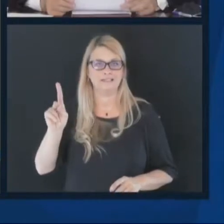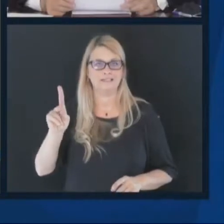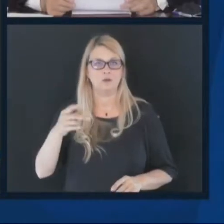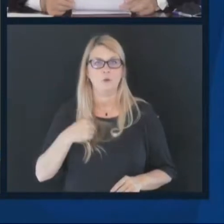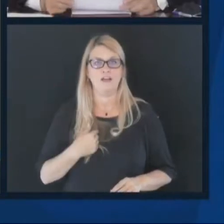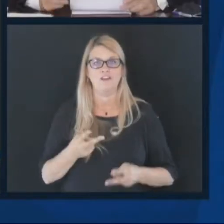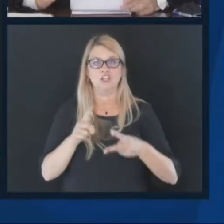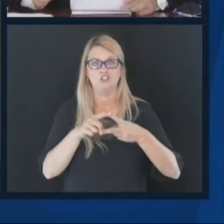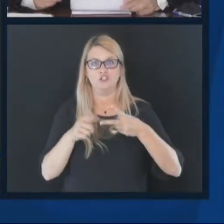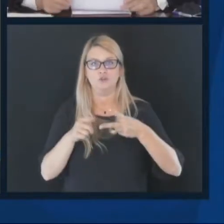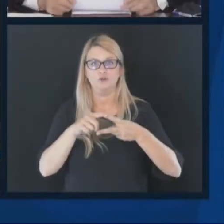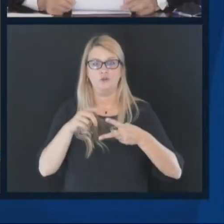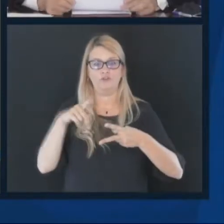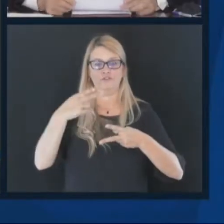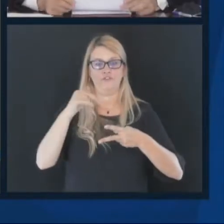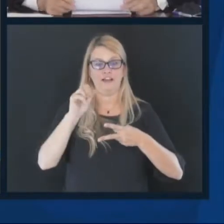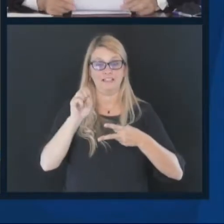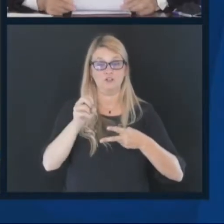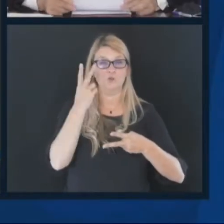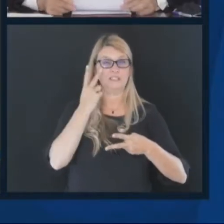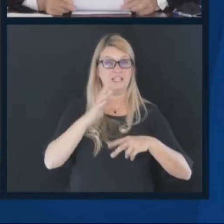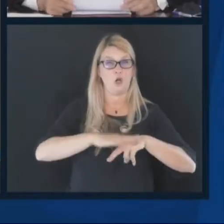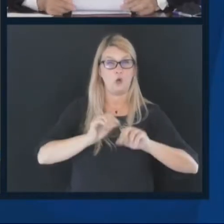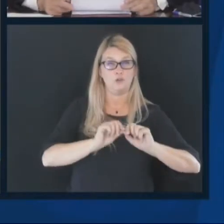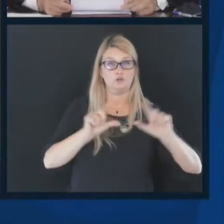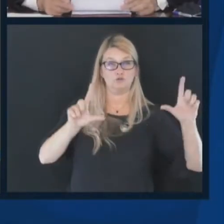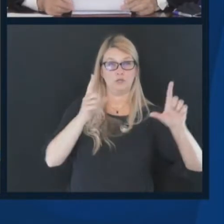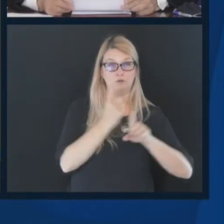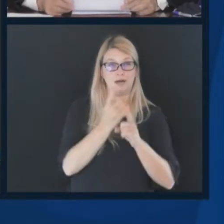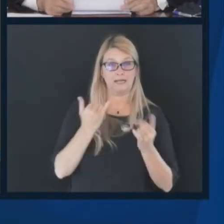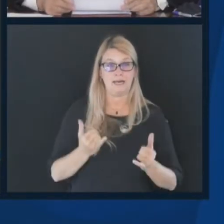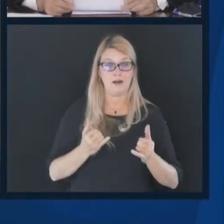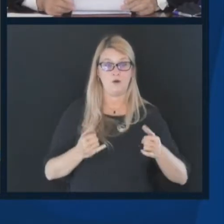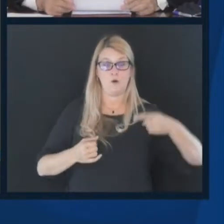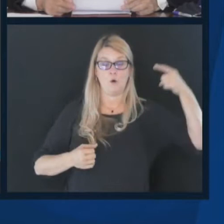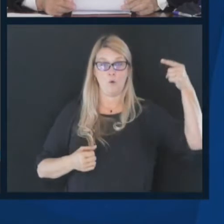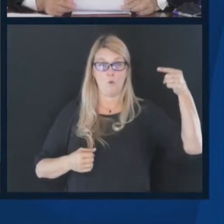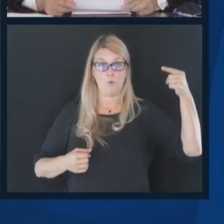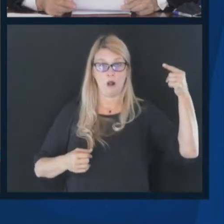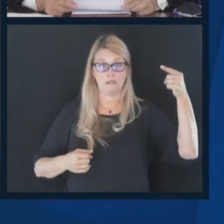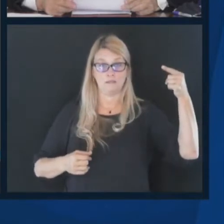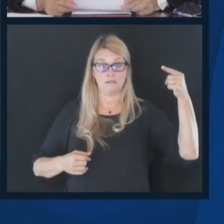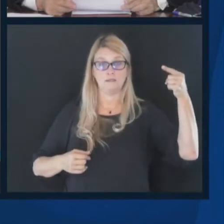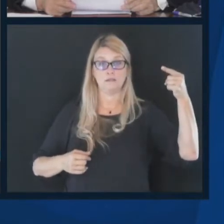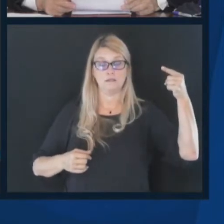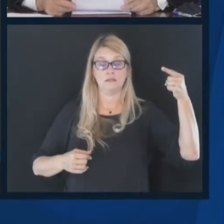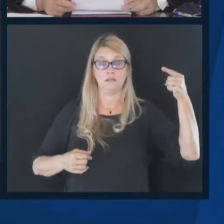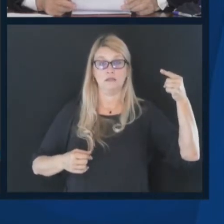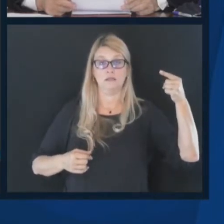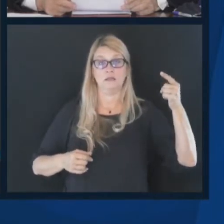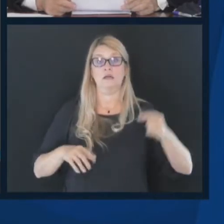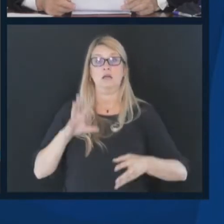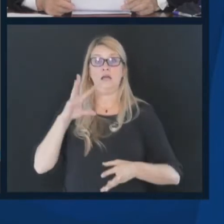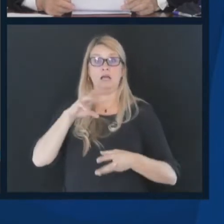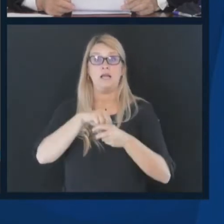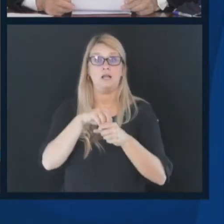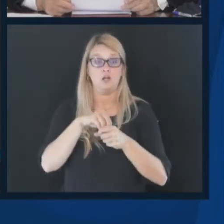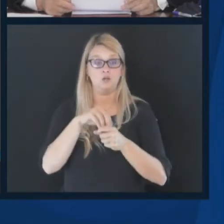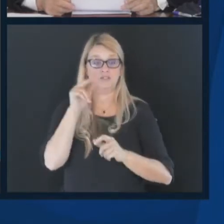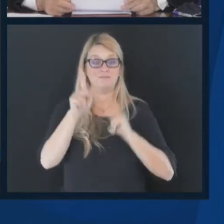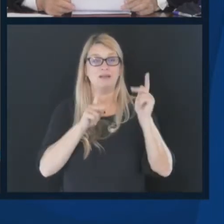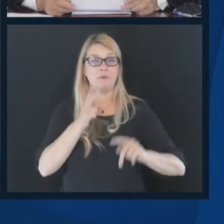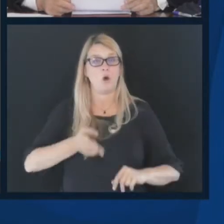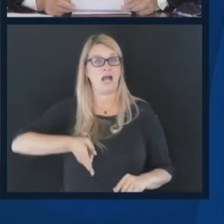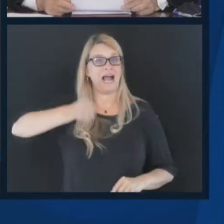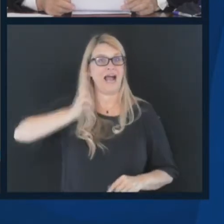allocation, and you should see them on the screen. Phase 1 includes those at the highest